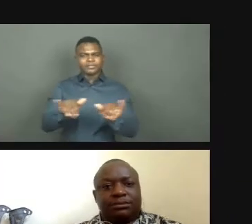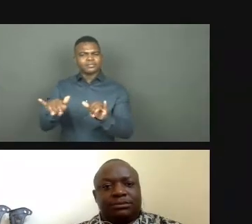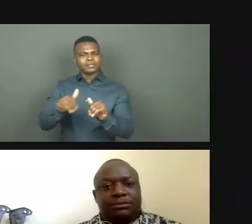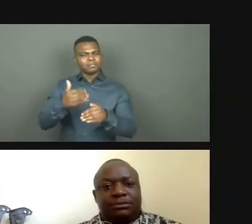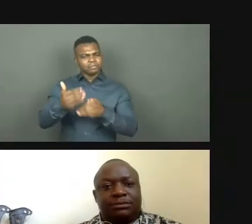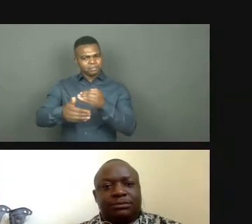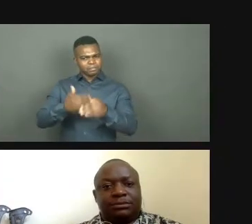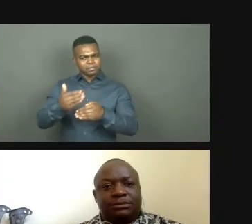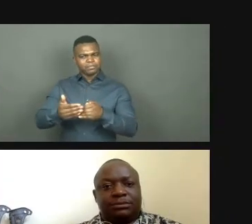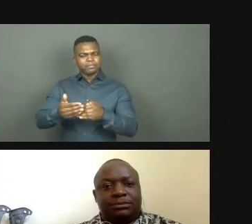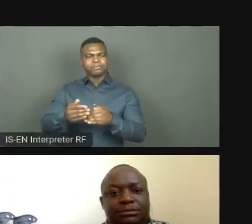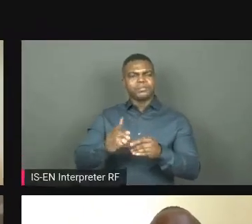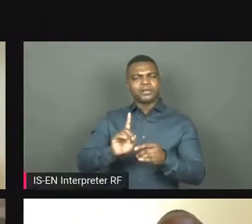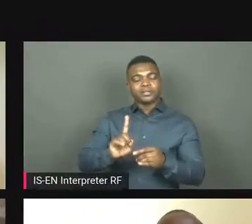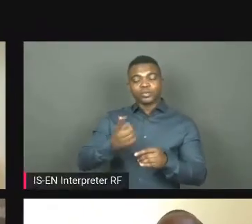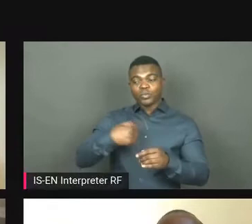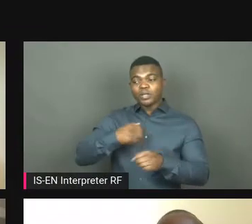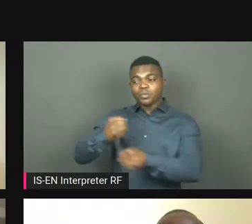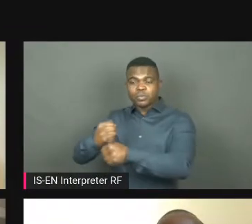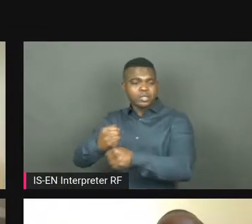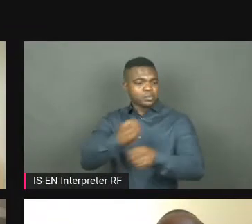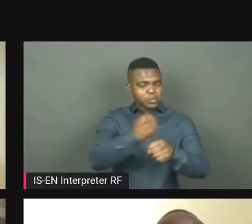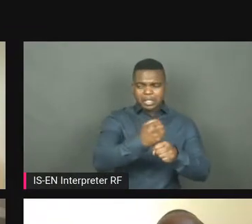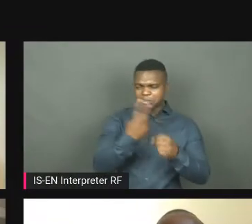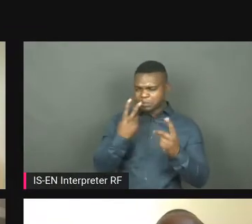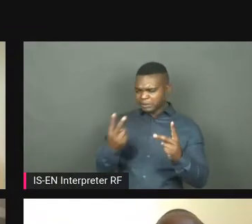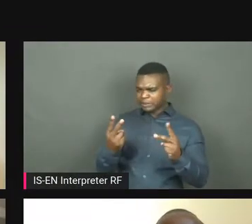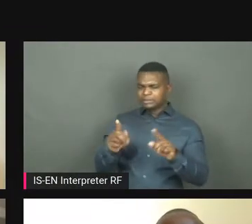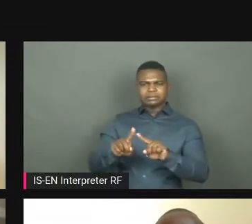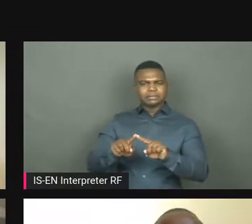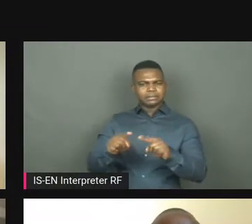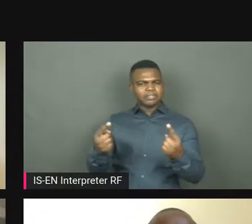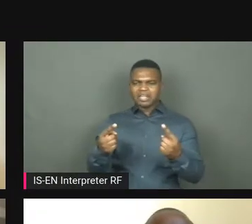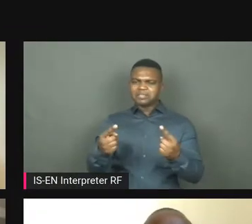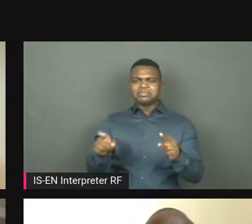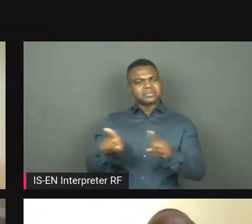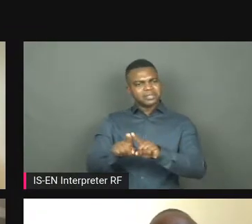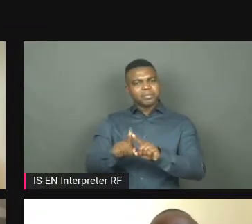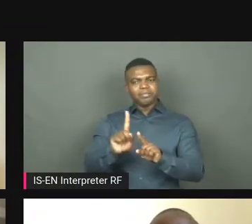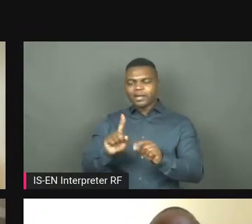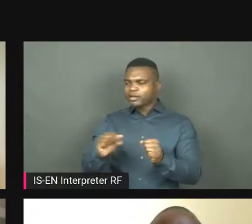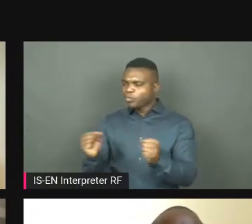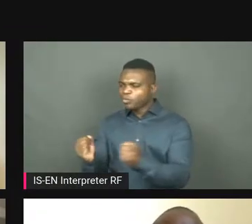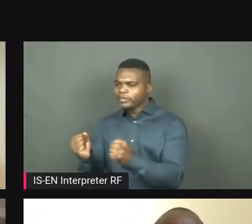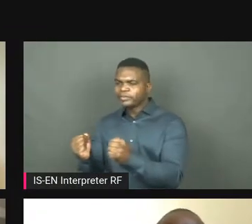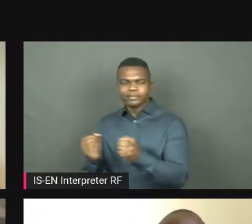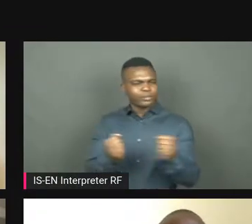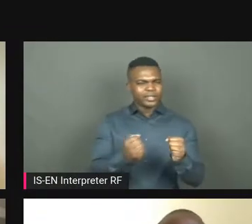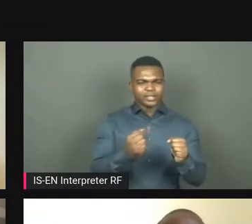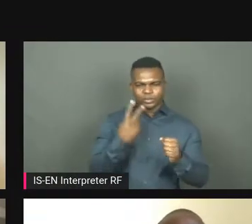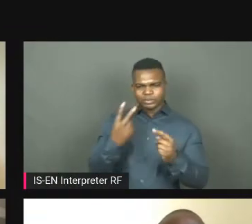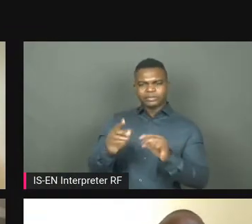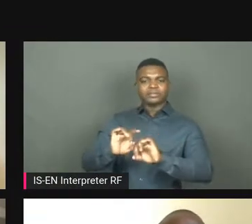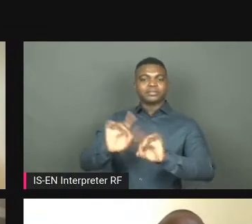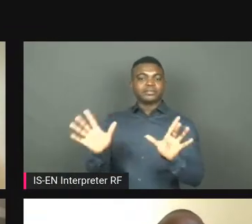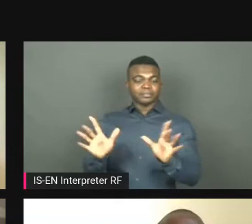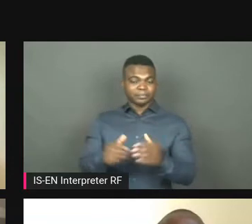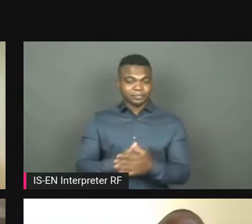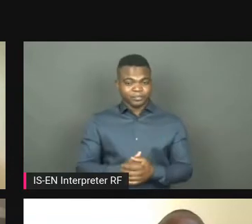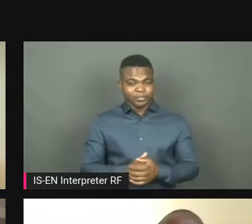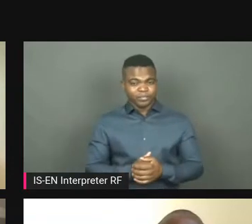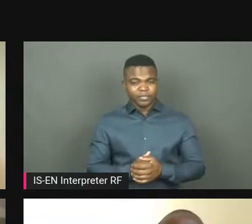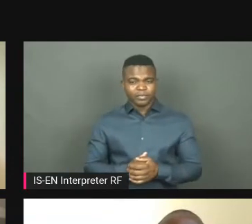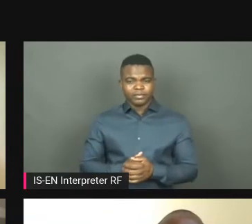Thank you. Chiara? Yeah, well, echoing everything that's been said, but perhaps from my side, something that got me thinking is really